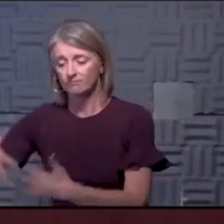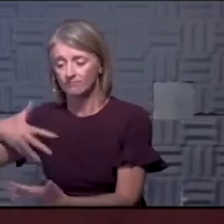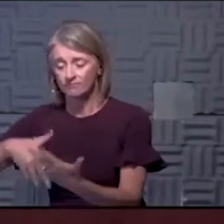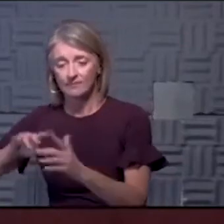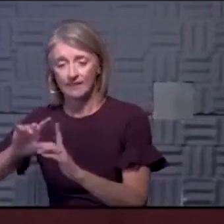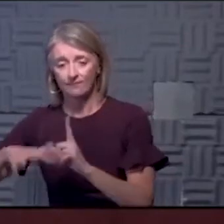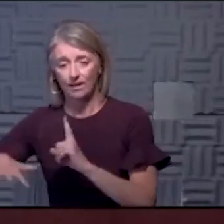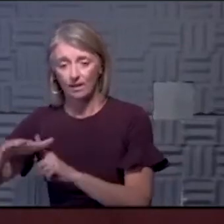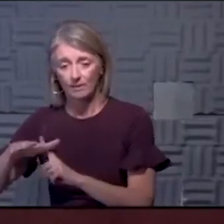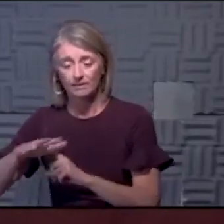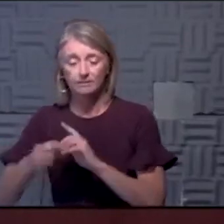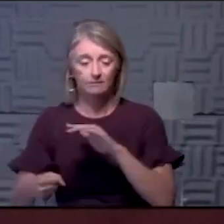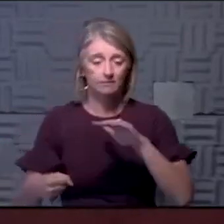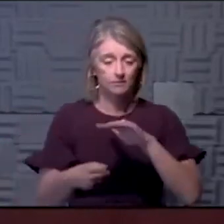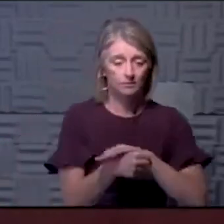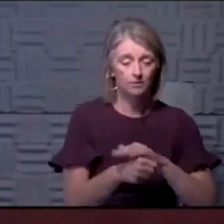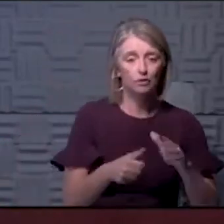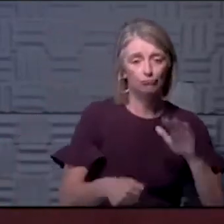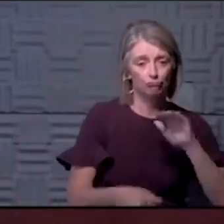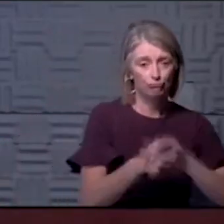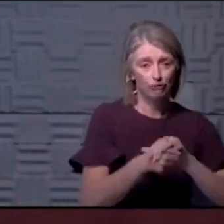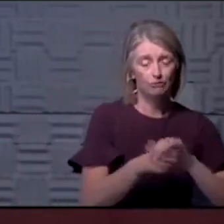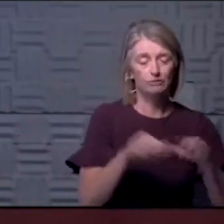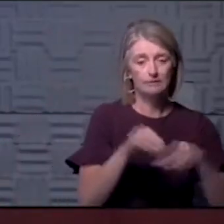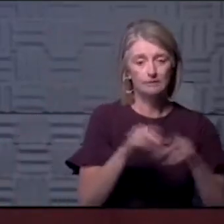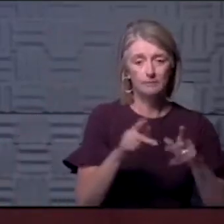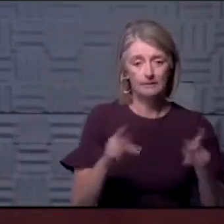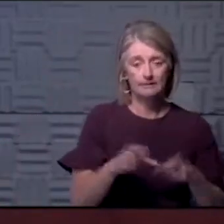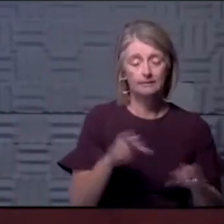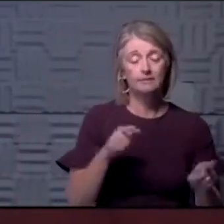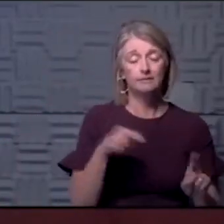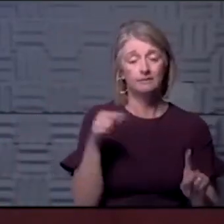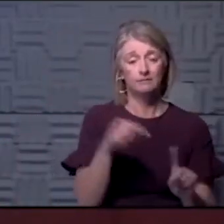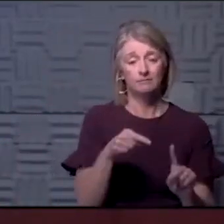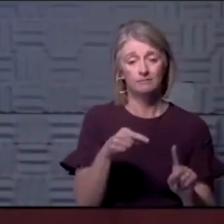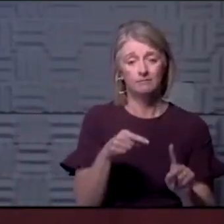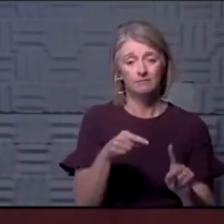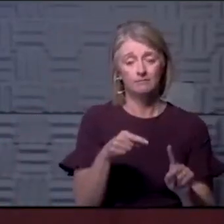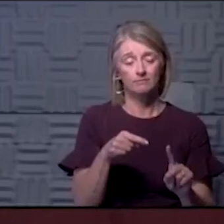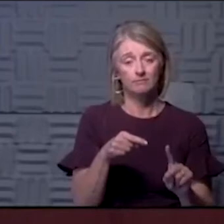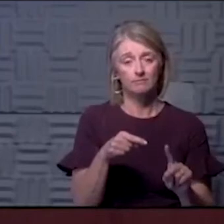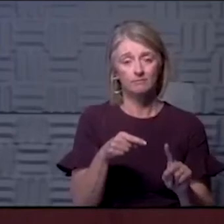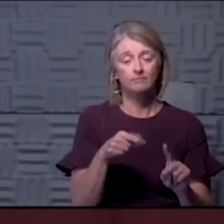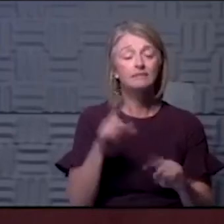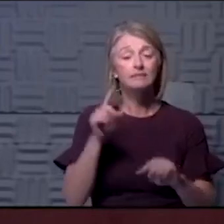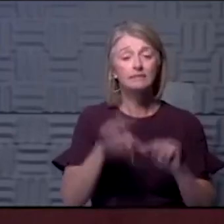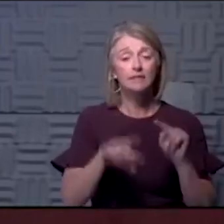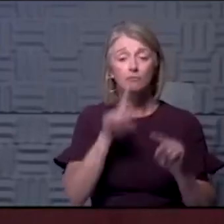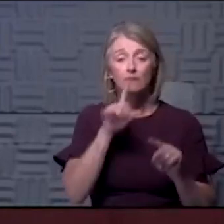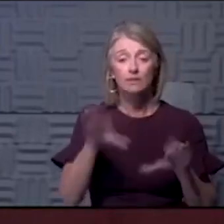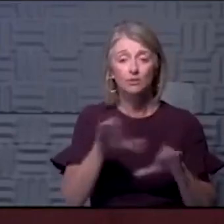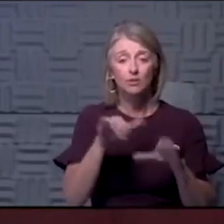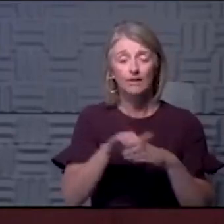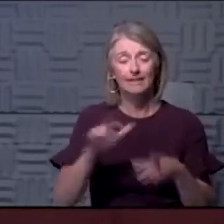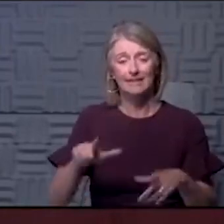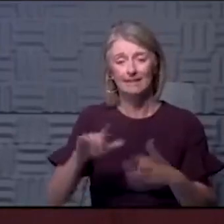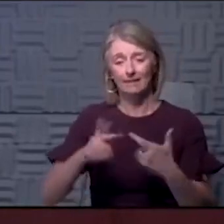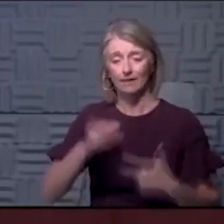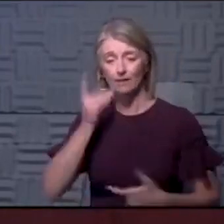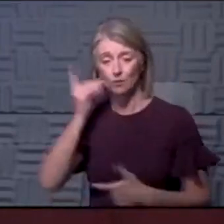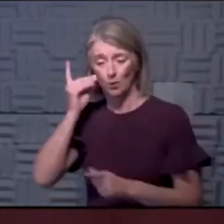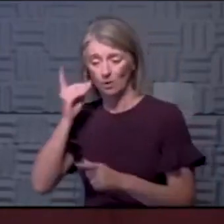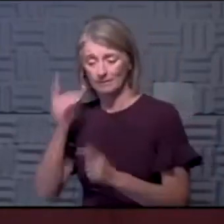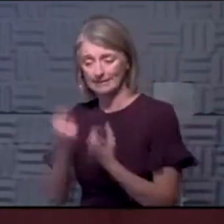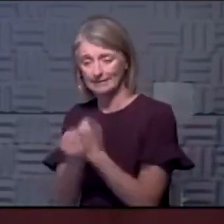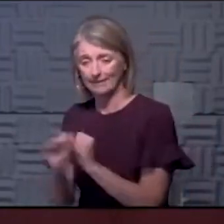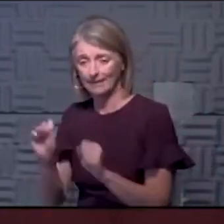environment Right. for the time that they need to shelter. And it's but they couldn't really do that in their communal living environment